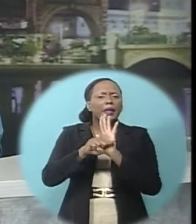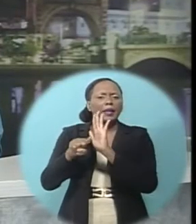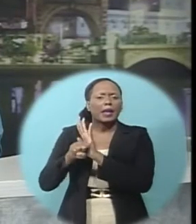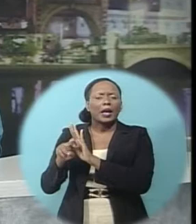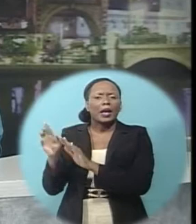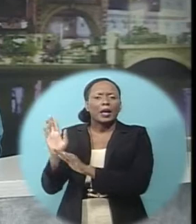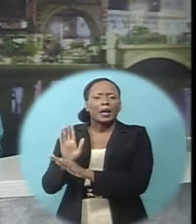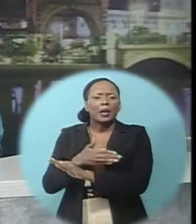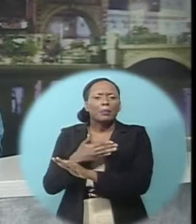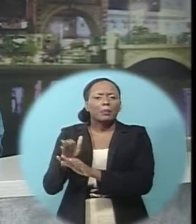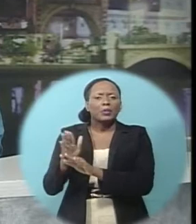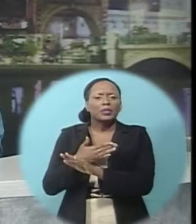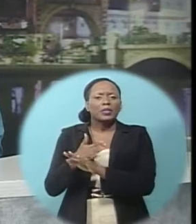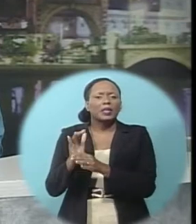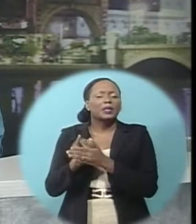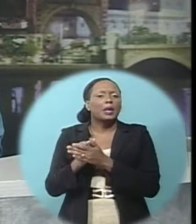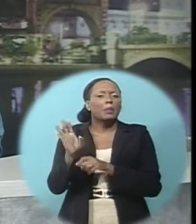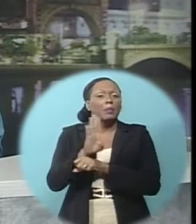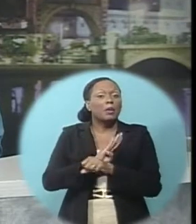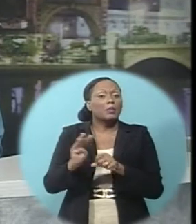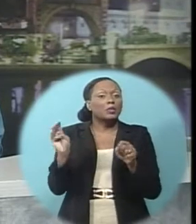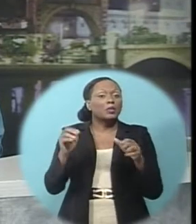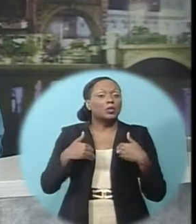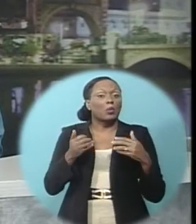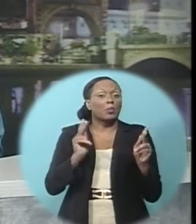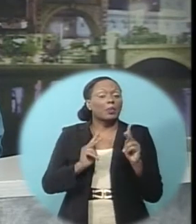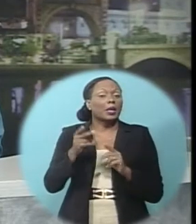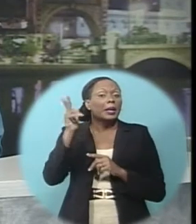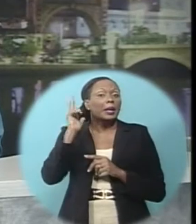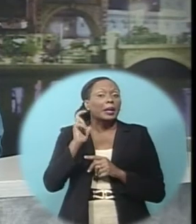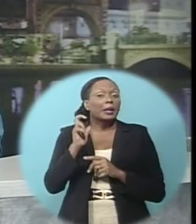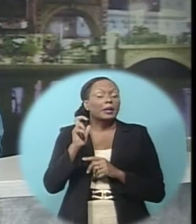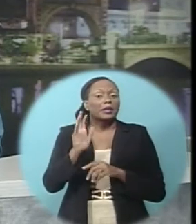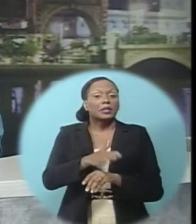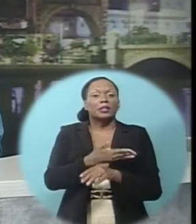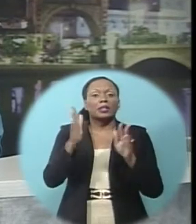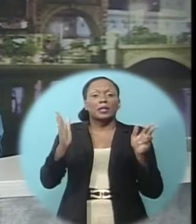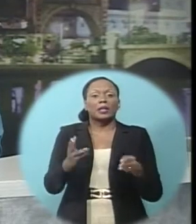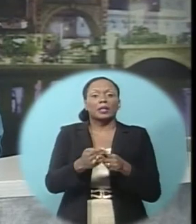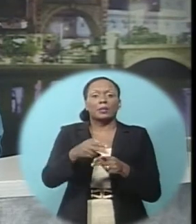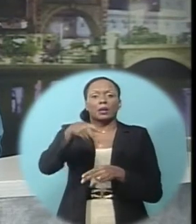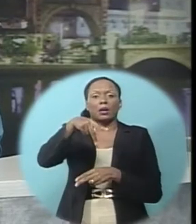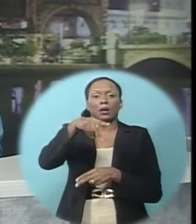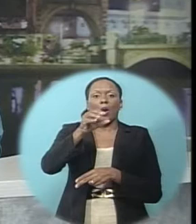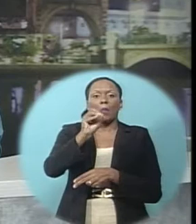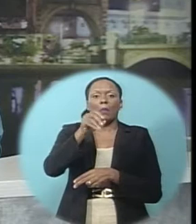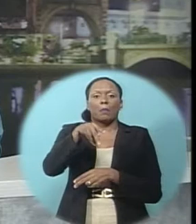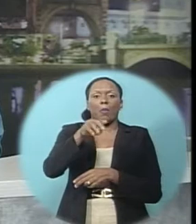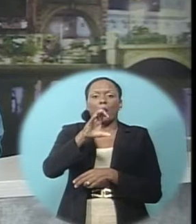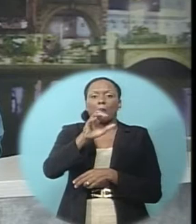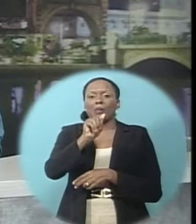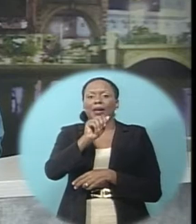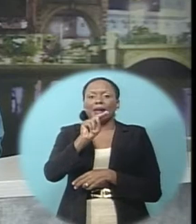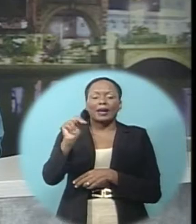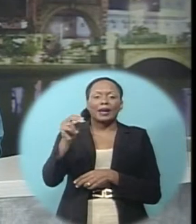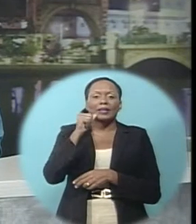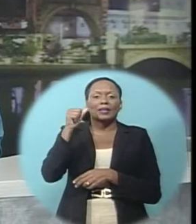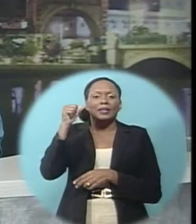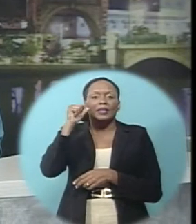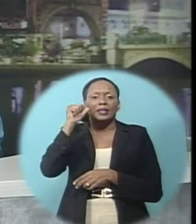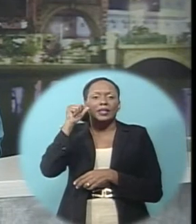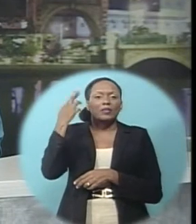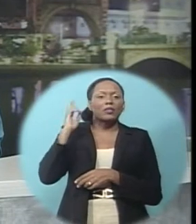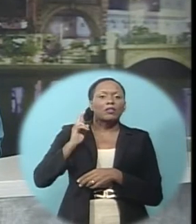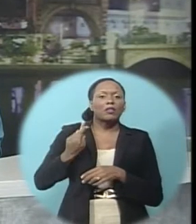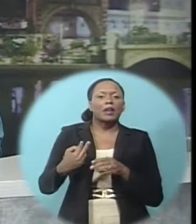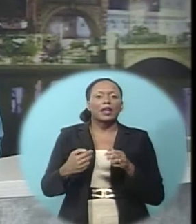negative messages in music on Barbadian youth. Popcaan was one of the headline acts at yesterday's Reggae on the Beach